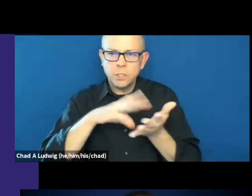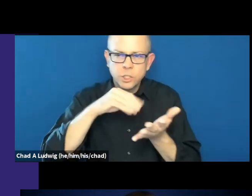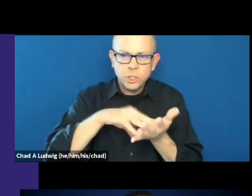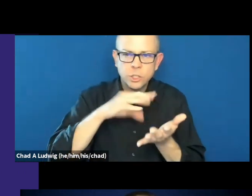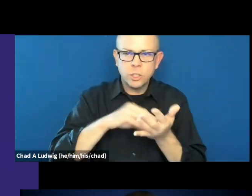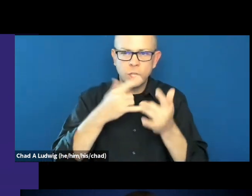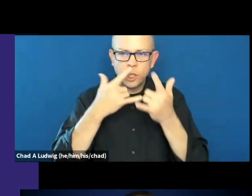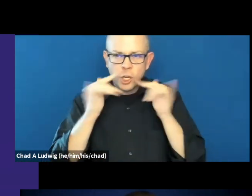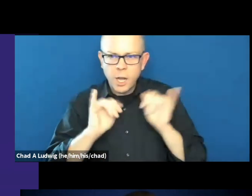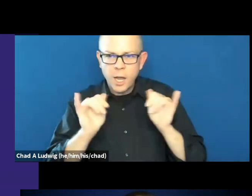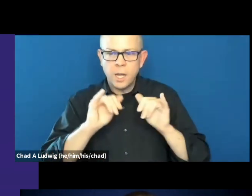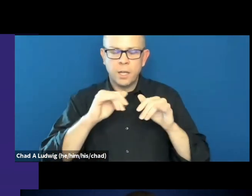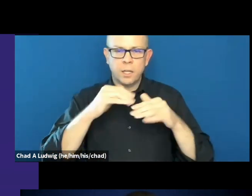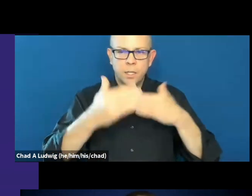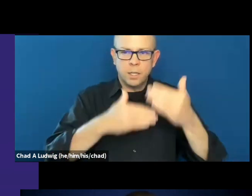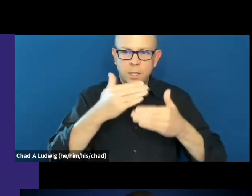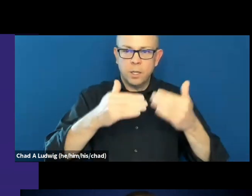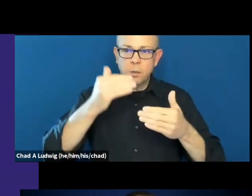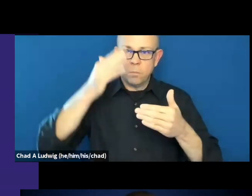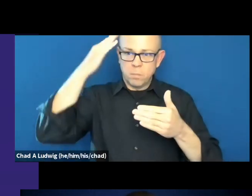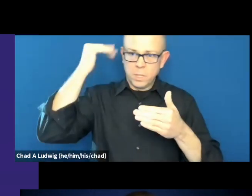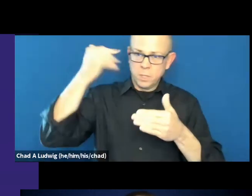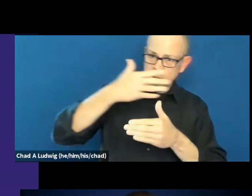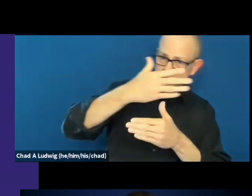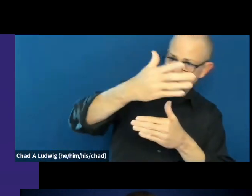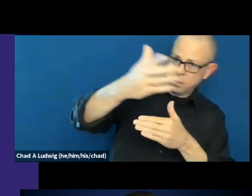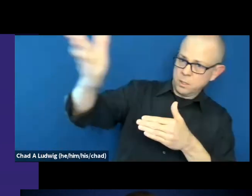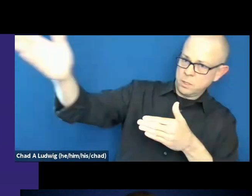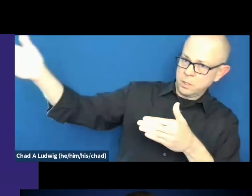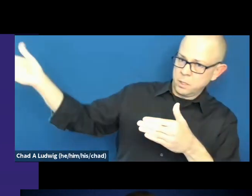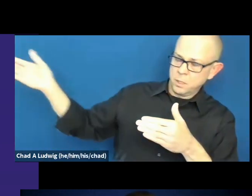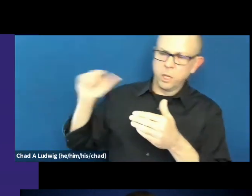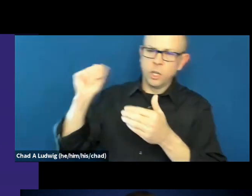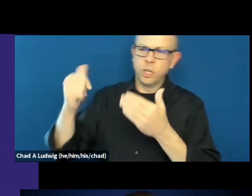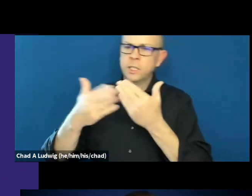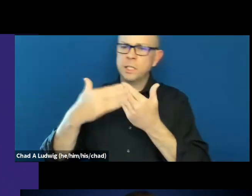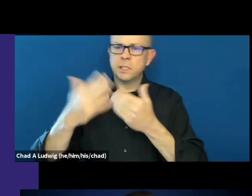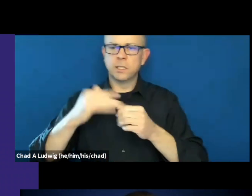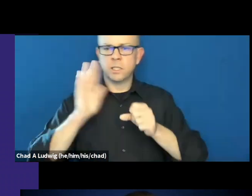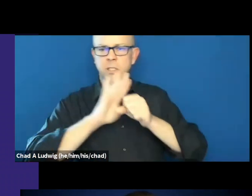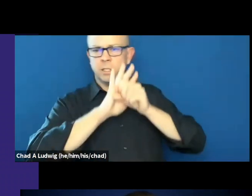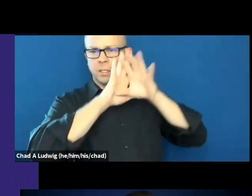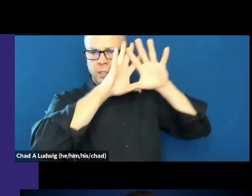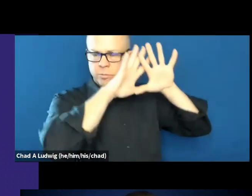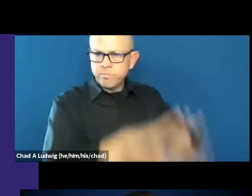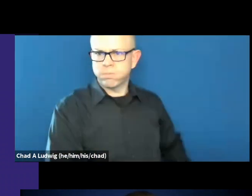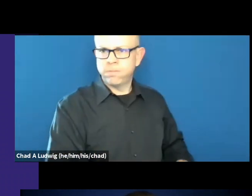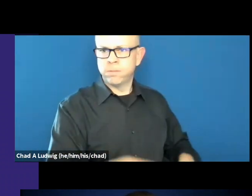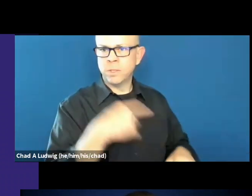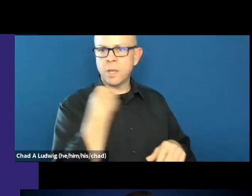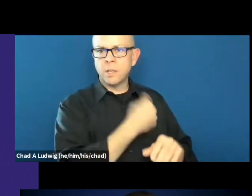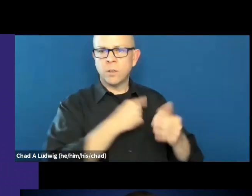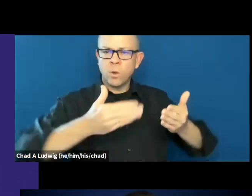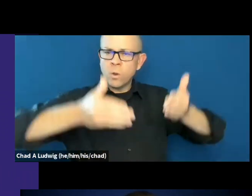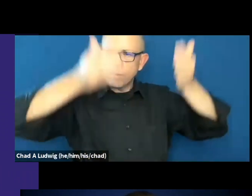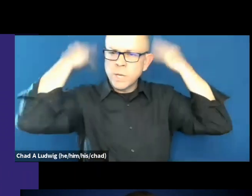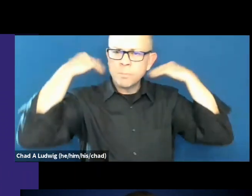get a little taste of how we are going to do this and work things out as we get started before we get to the larger